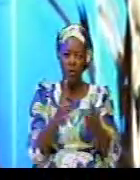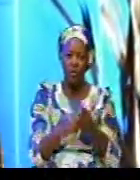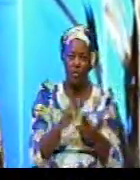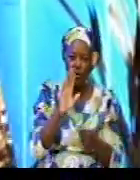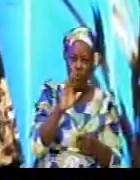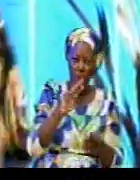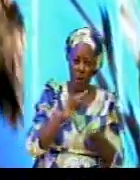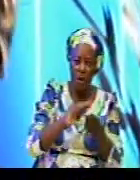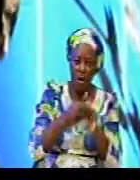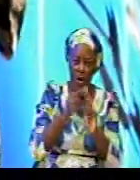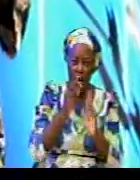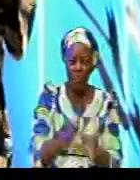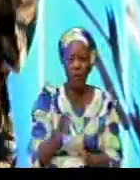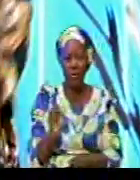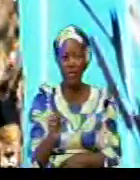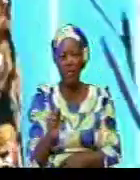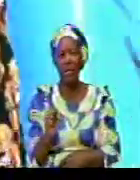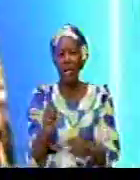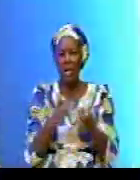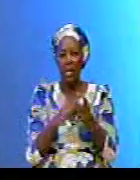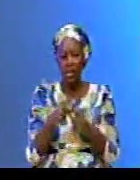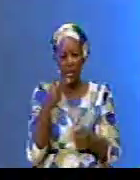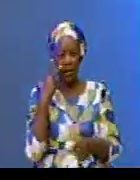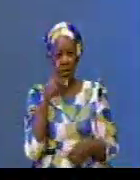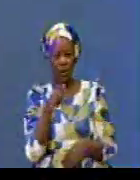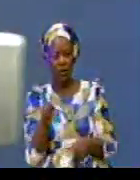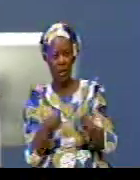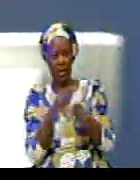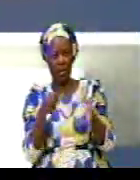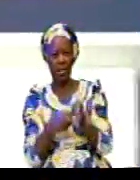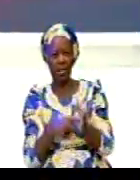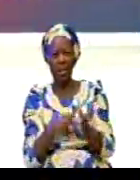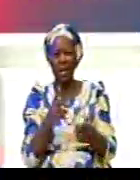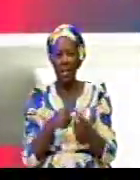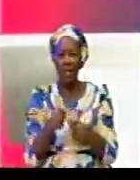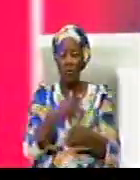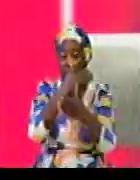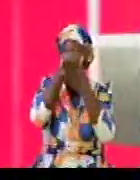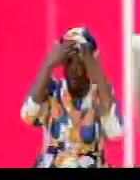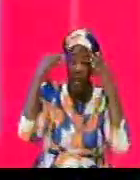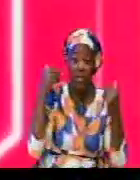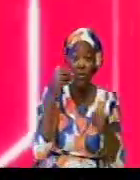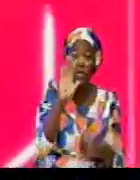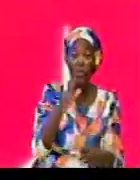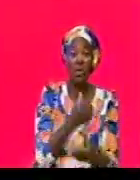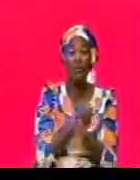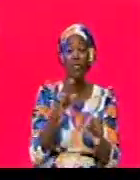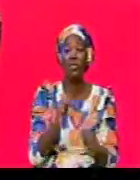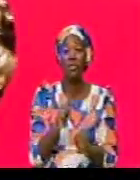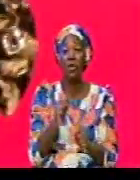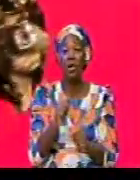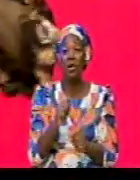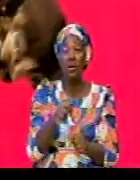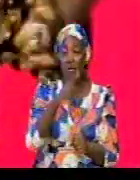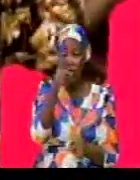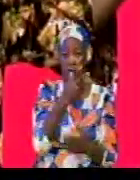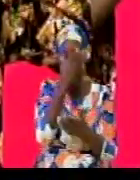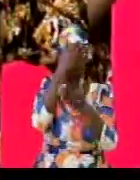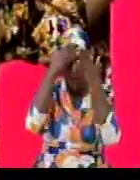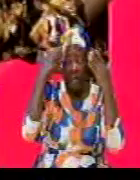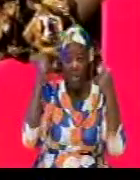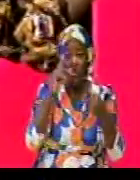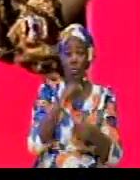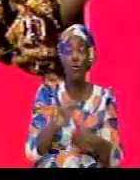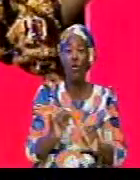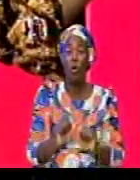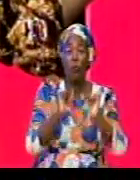no turning back. Then you come to your neighbors and they look at you like this. Then you